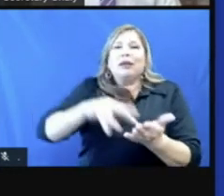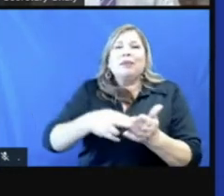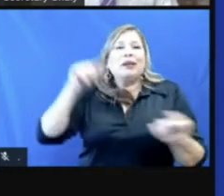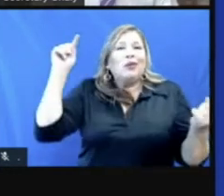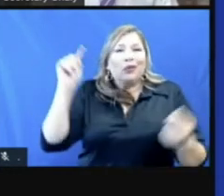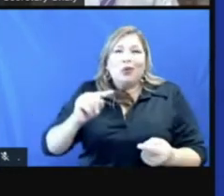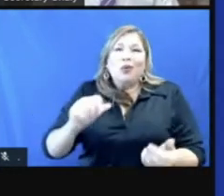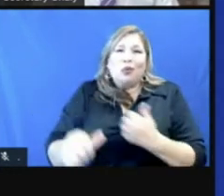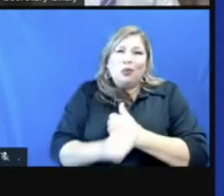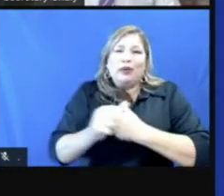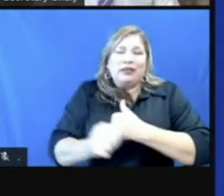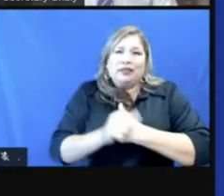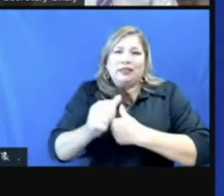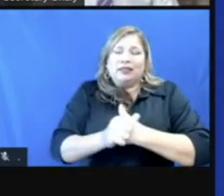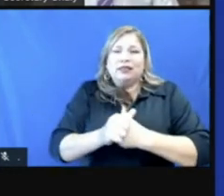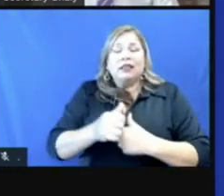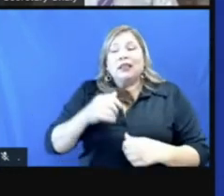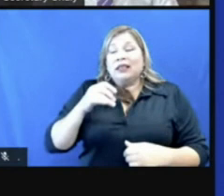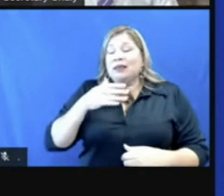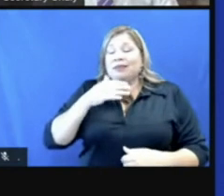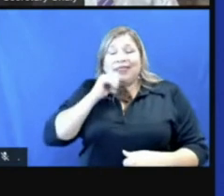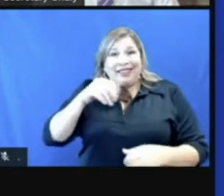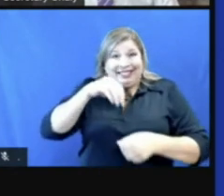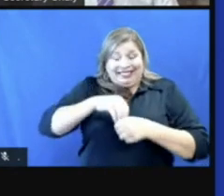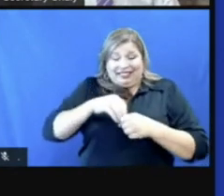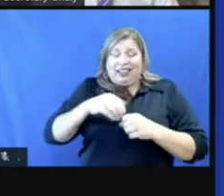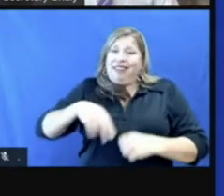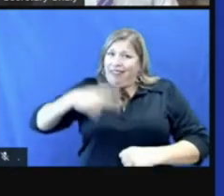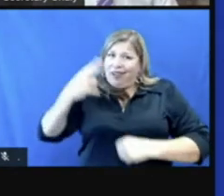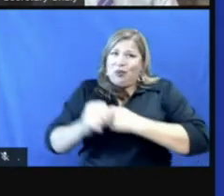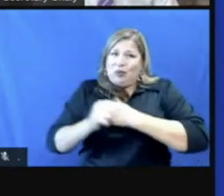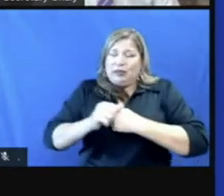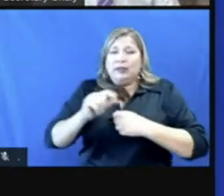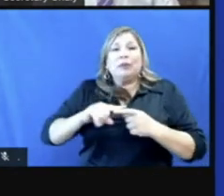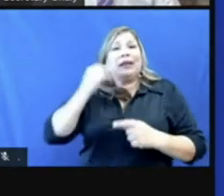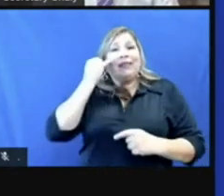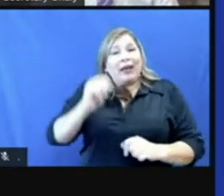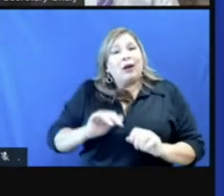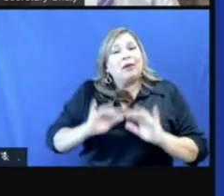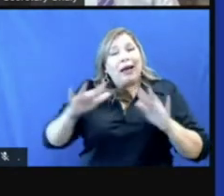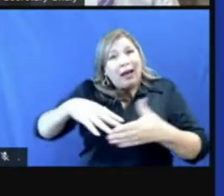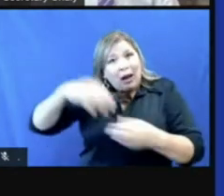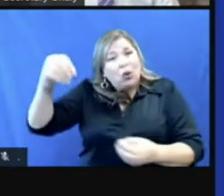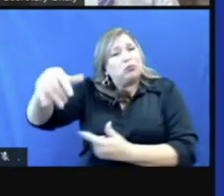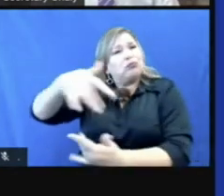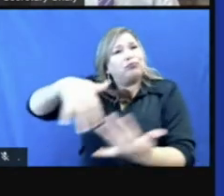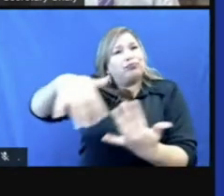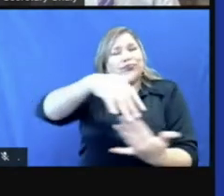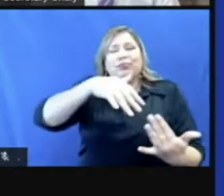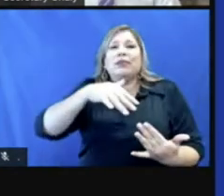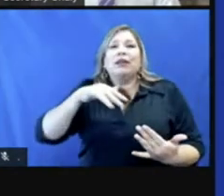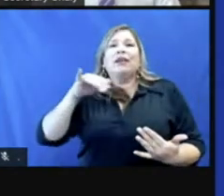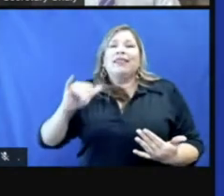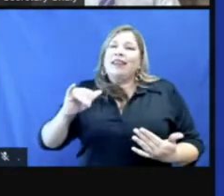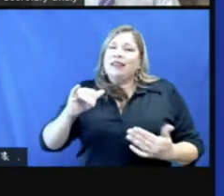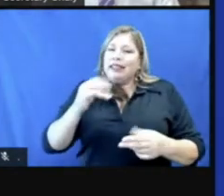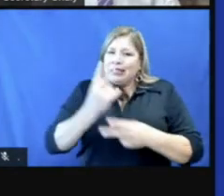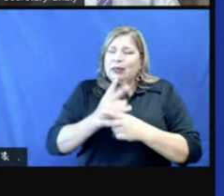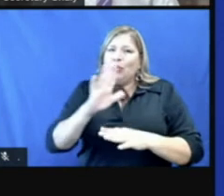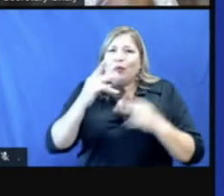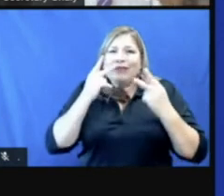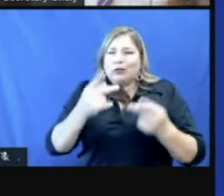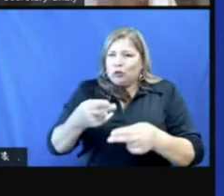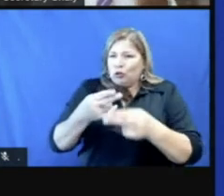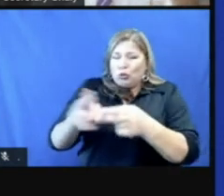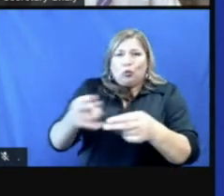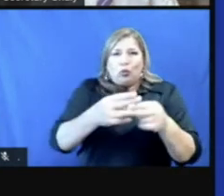We've mentioned it for many months. Move things outside, keeping it short. Both of those things helps us reduce